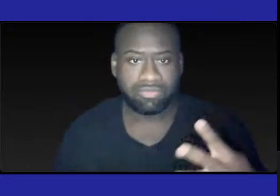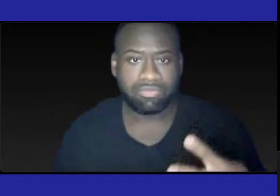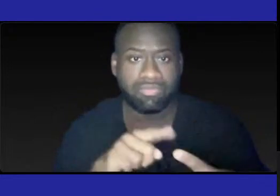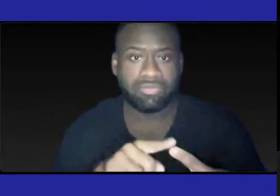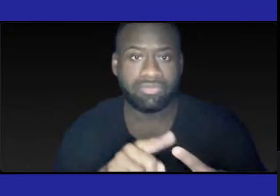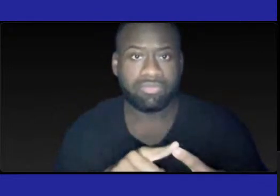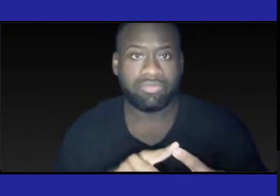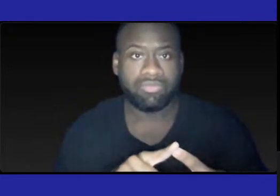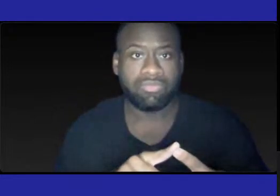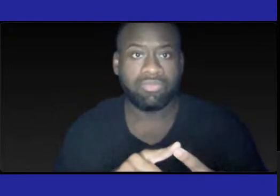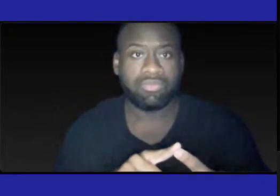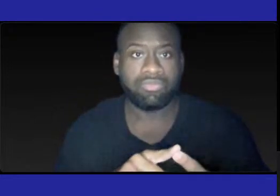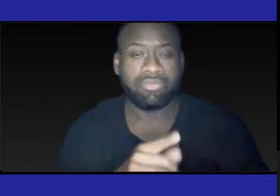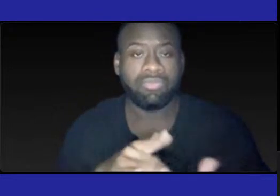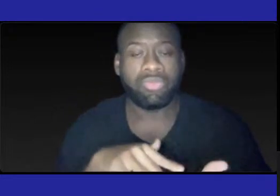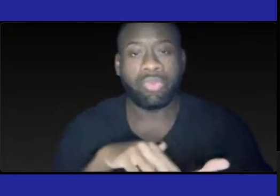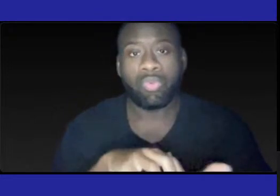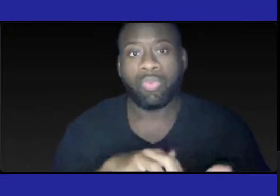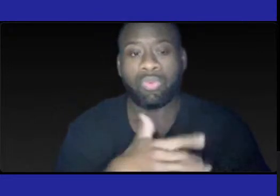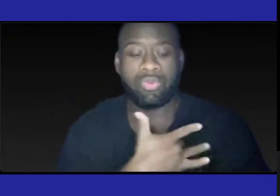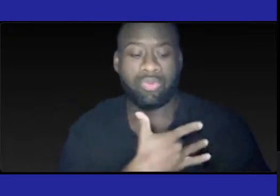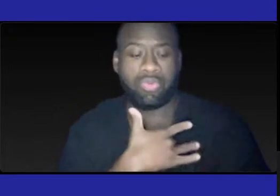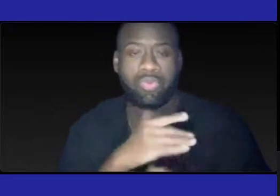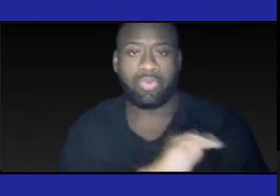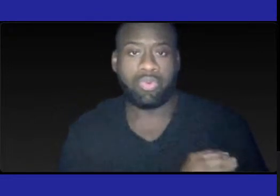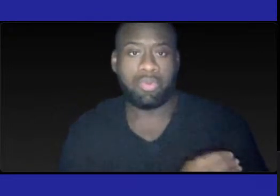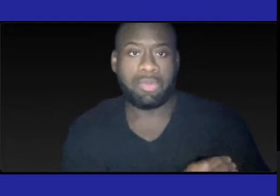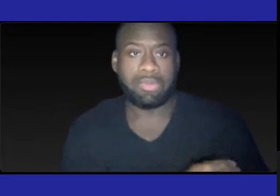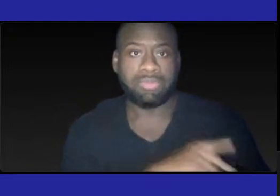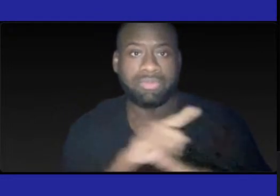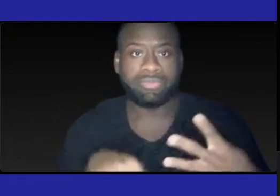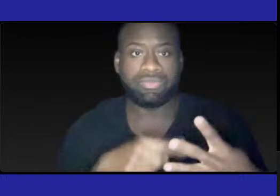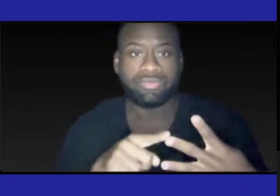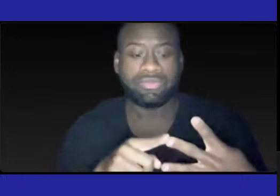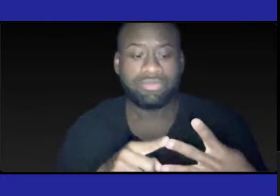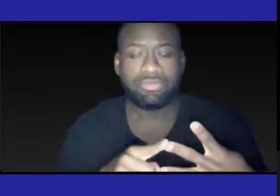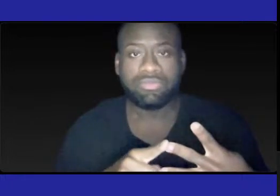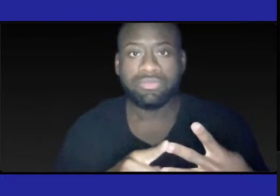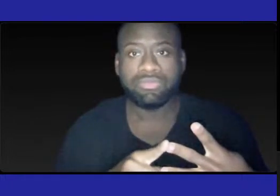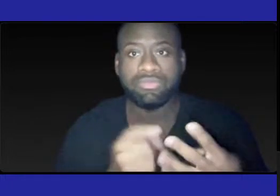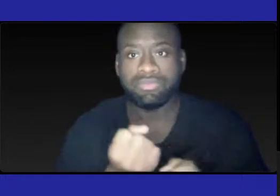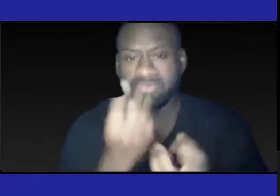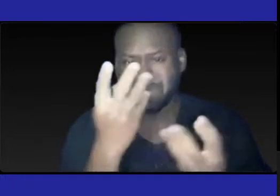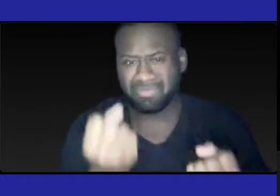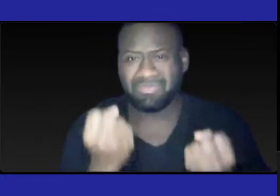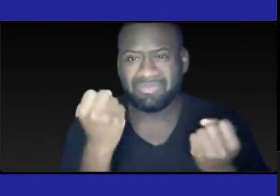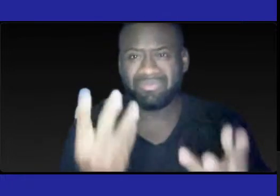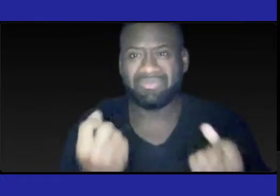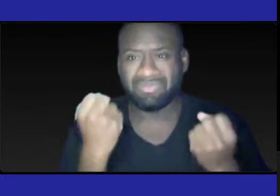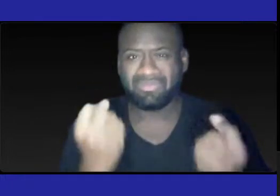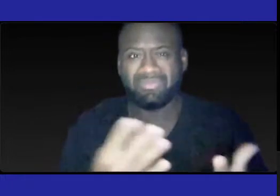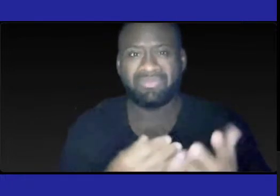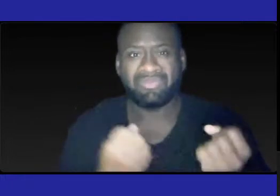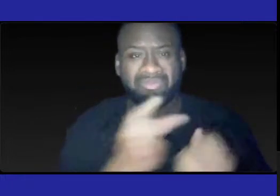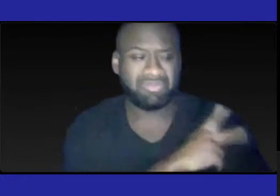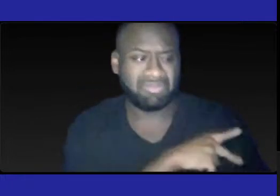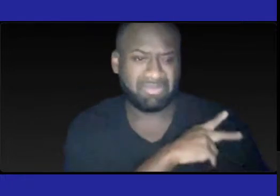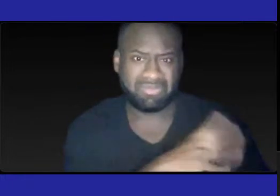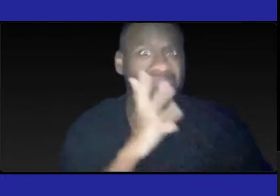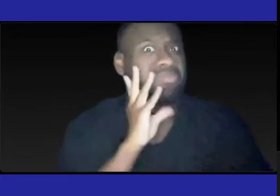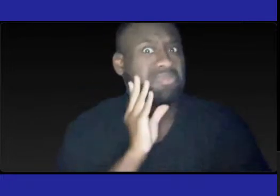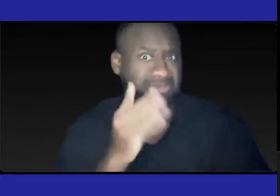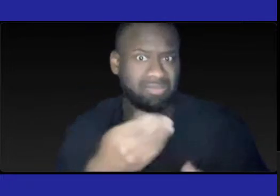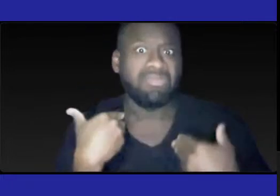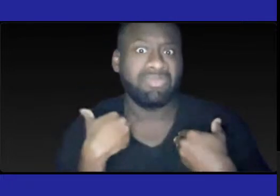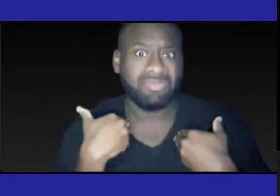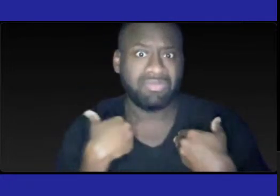muscle, arrhythmia and hypertensive disorders of pregnancy, which many, many, many of our patients have. I